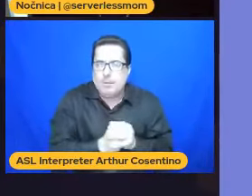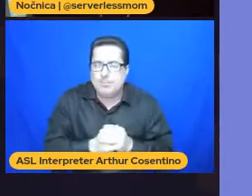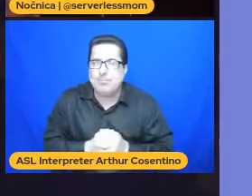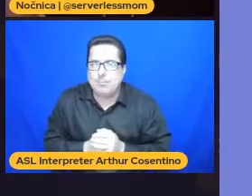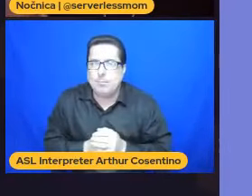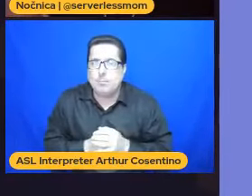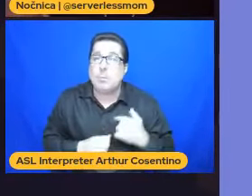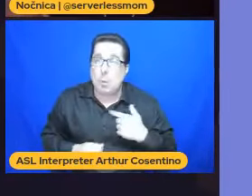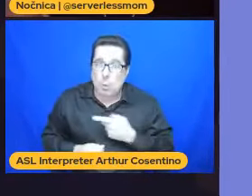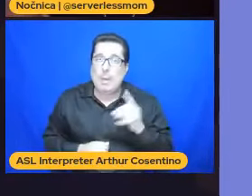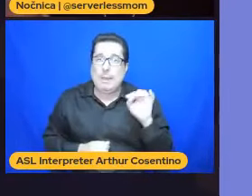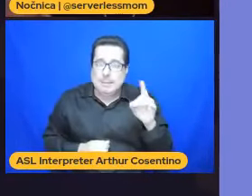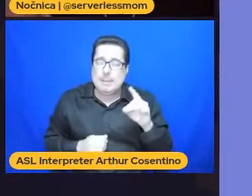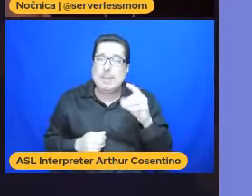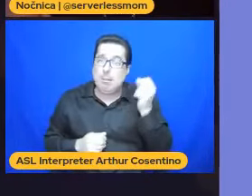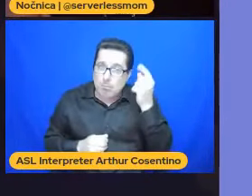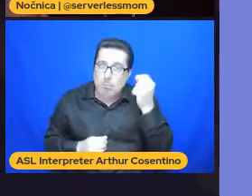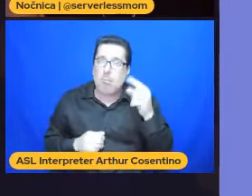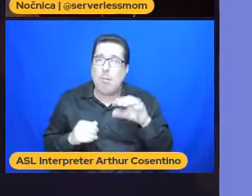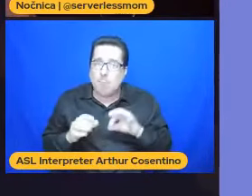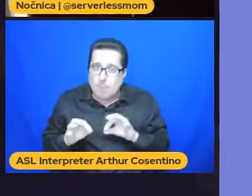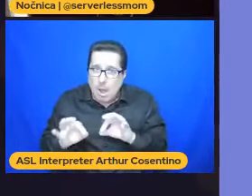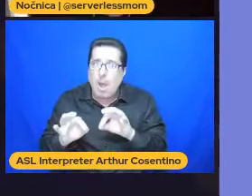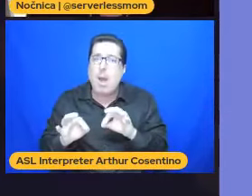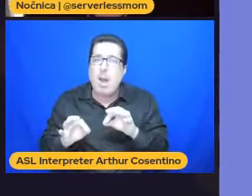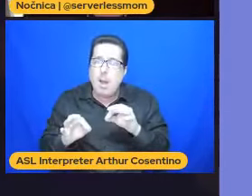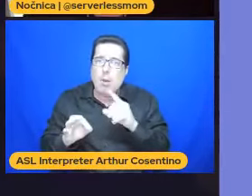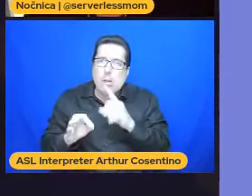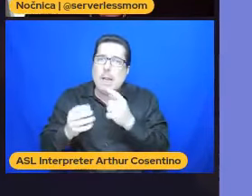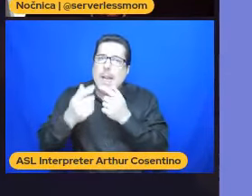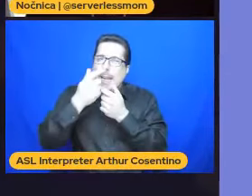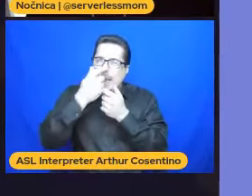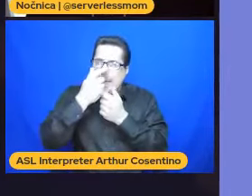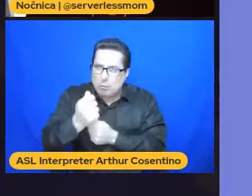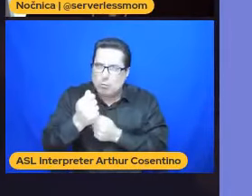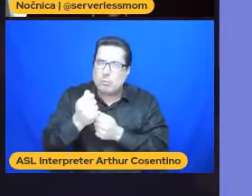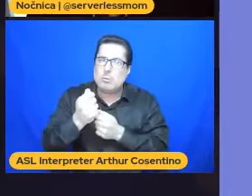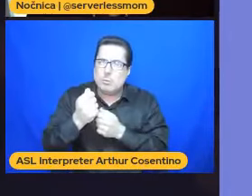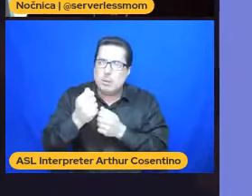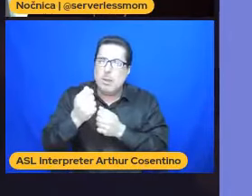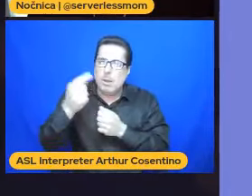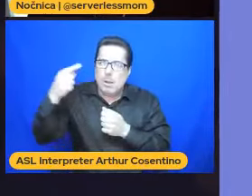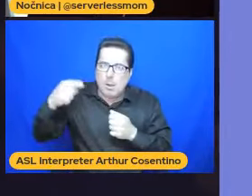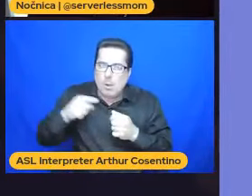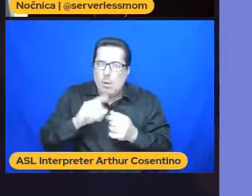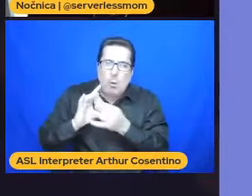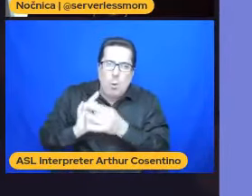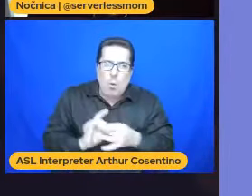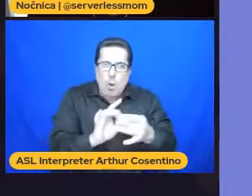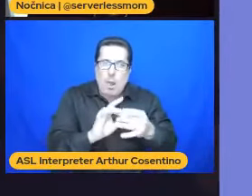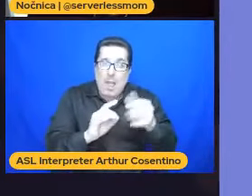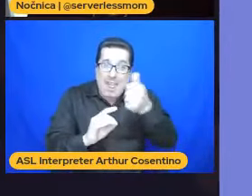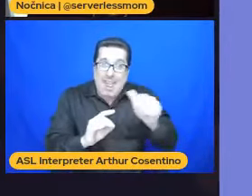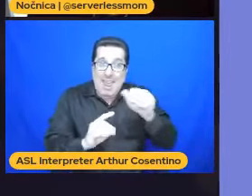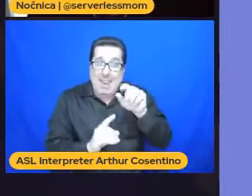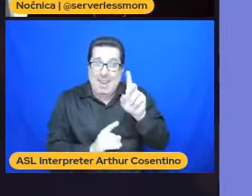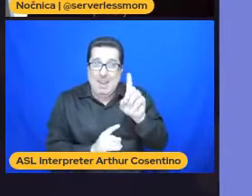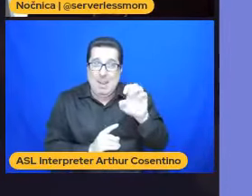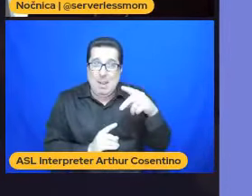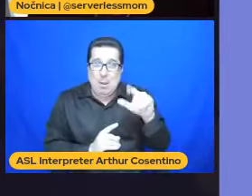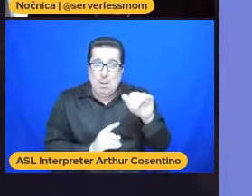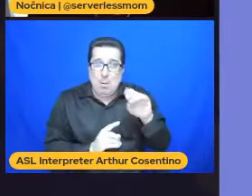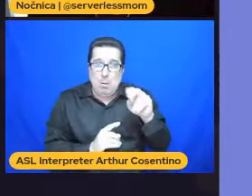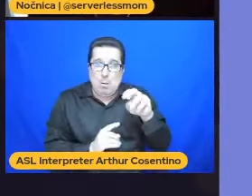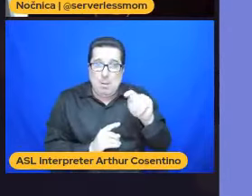We did, however, find a really interesting corollary once we did any kind of deployment indicators at all, which is that